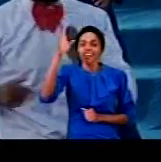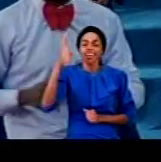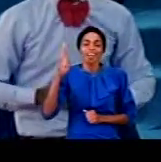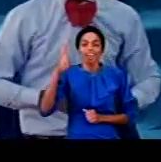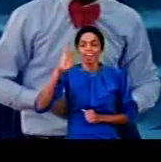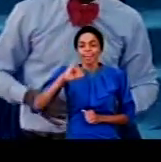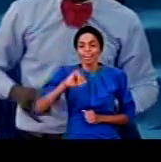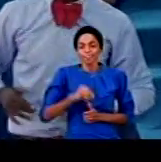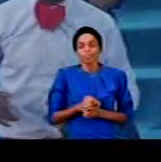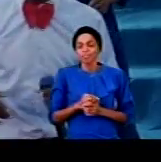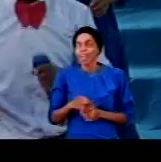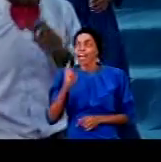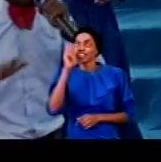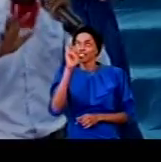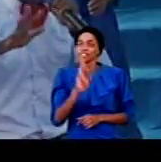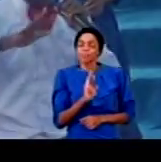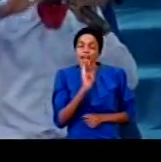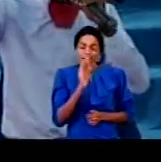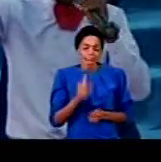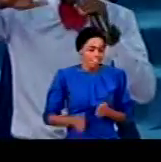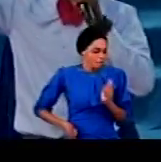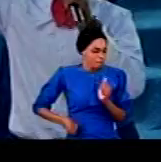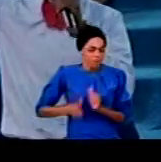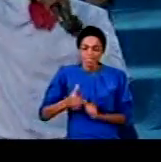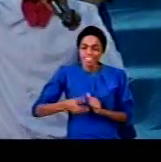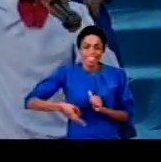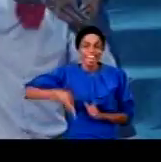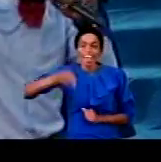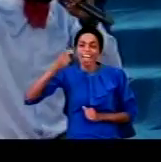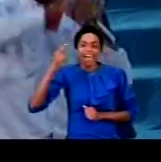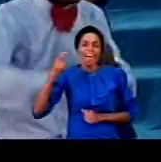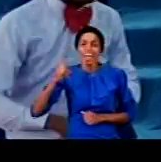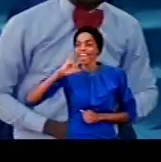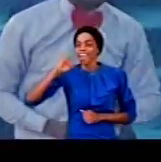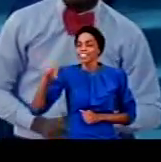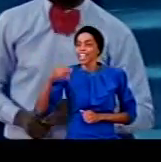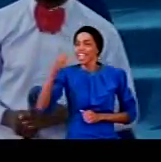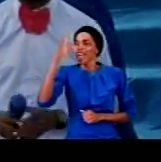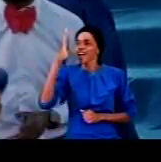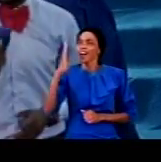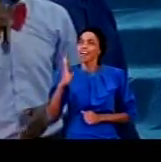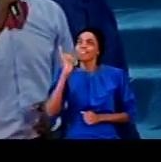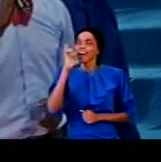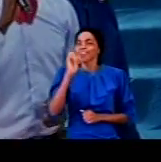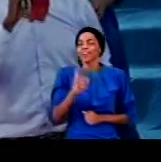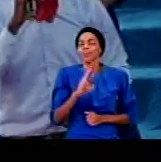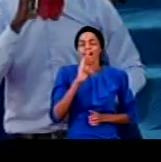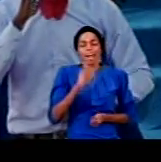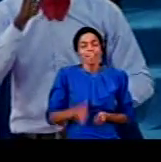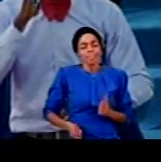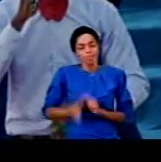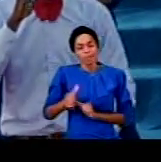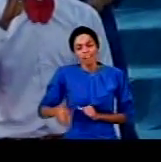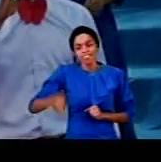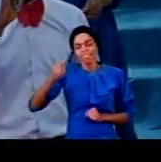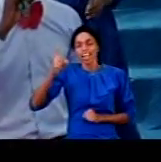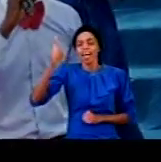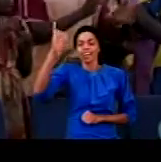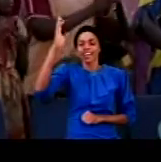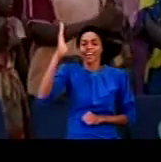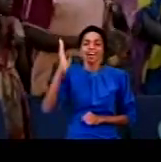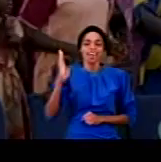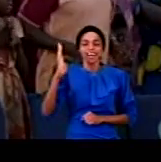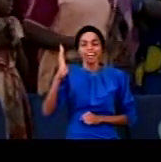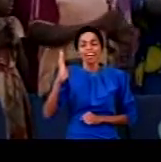Challenge, oh. You are the Most High. You are big, oh. You are the Most High. Oh,